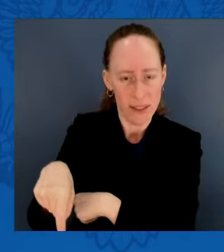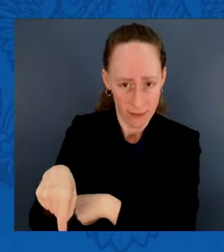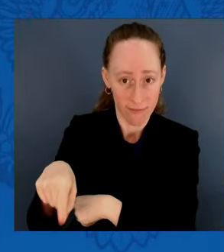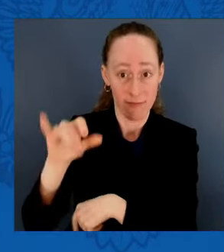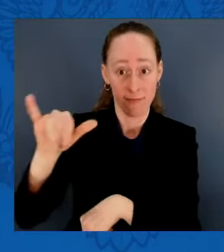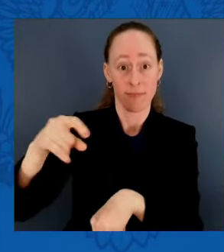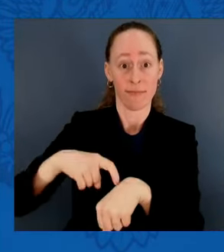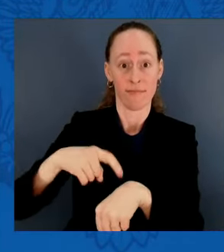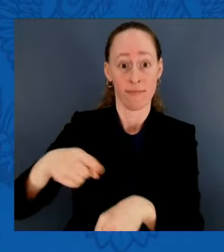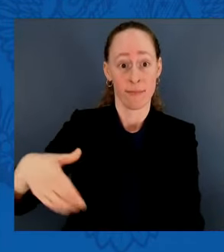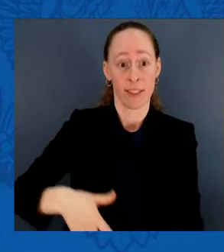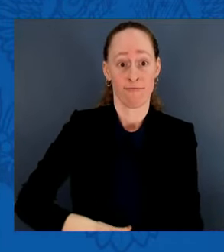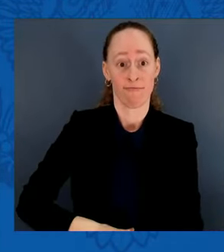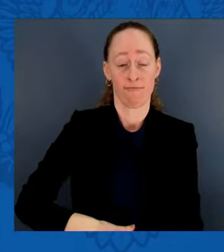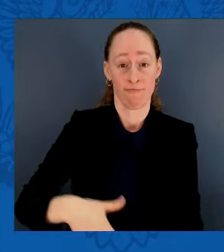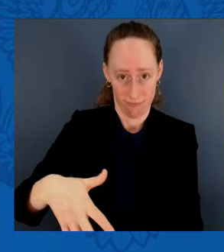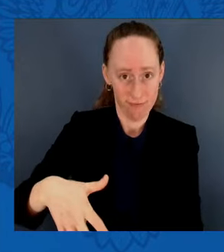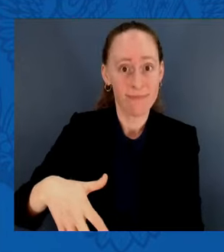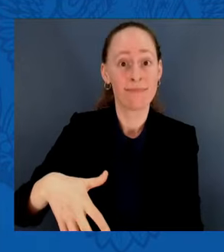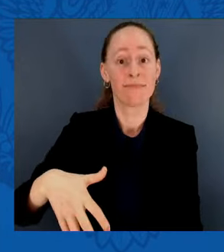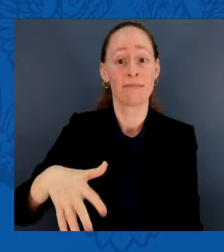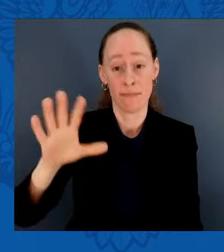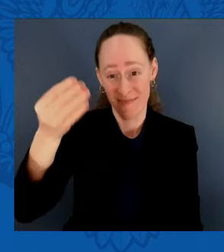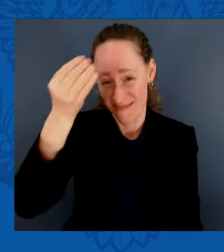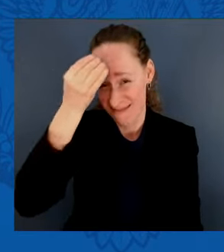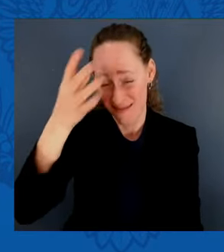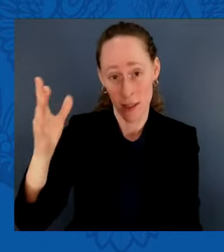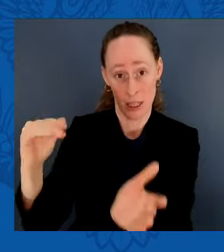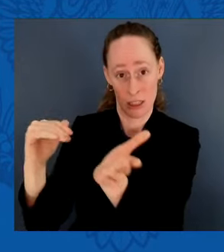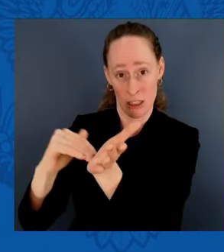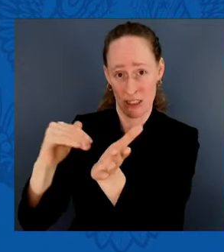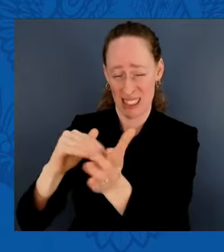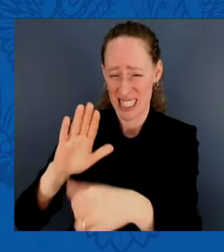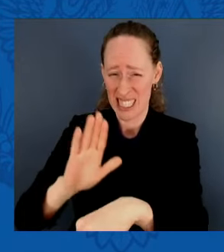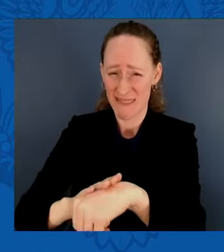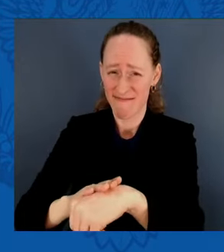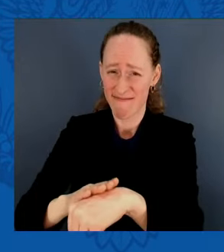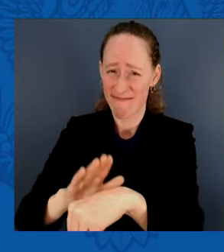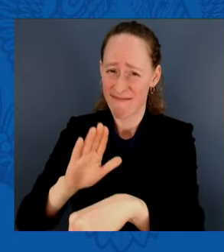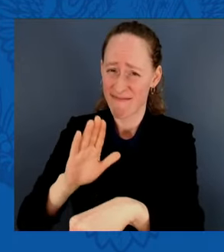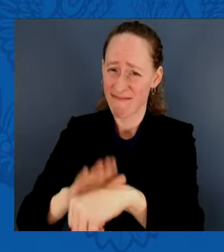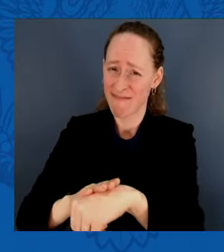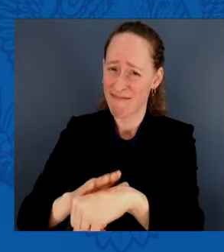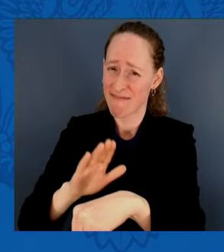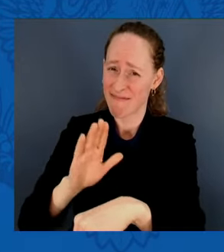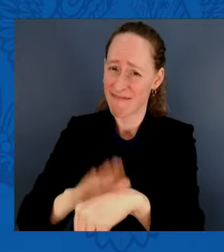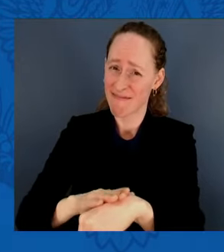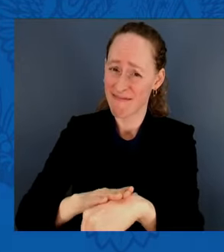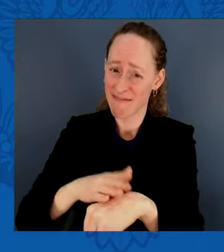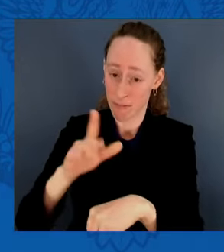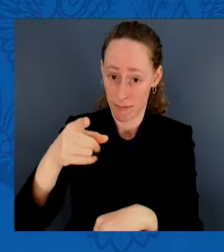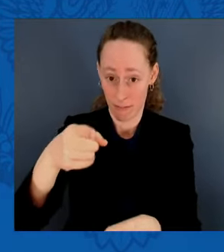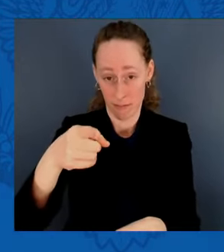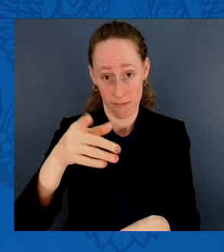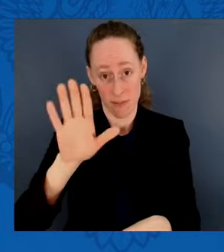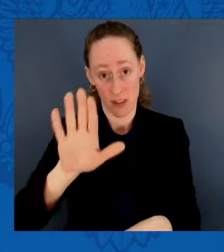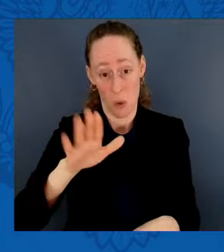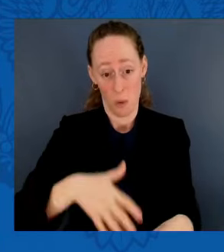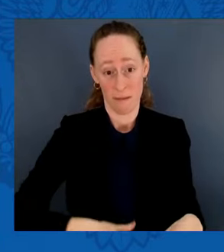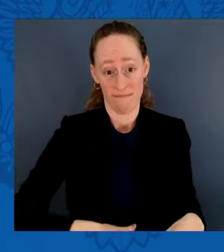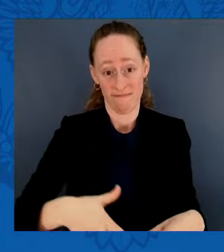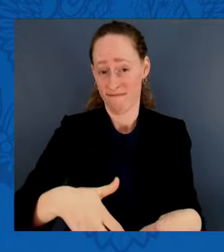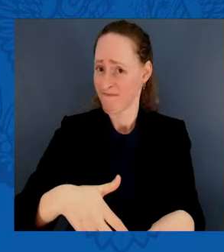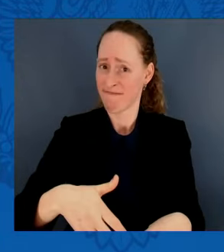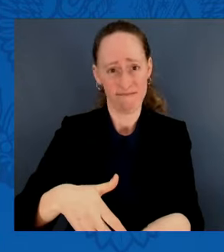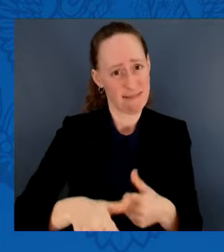life and our ability to have children in the future were at risk if she didn't act.